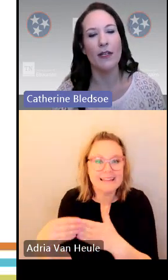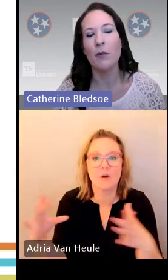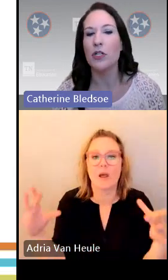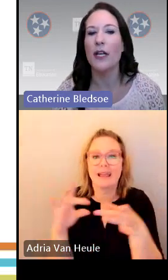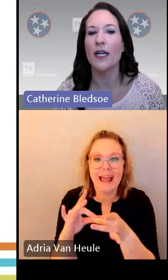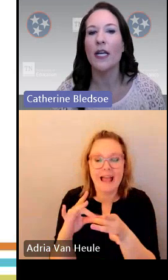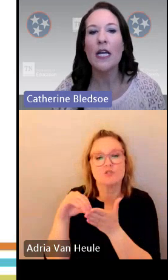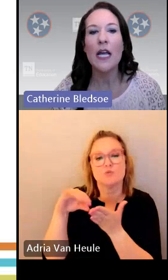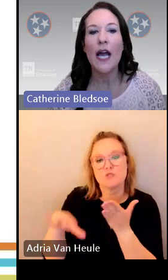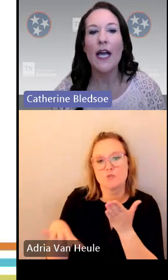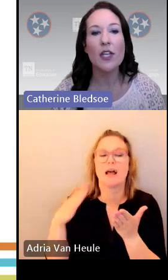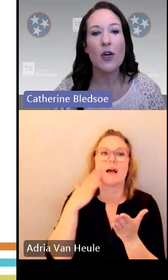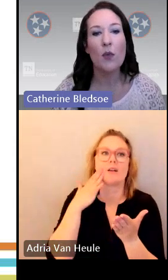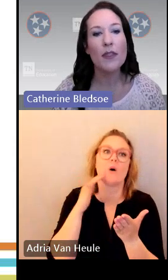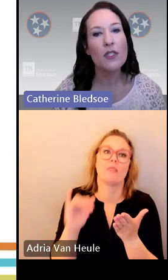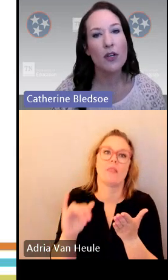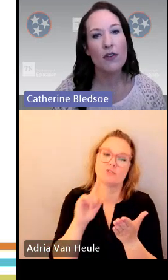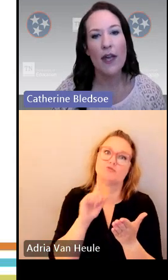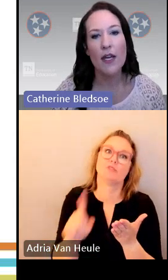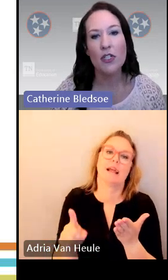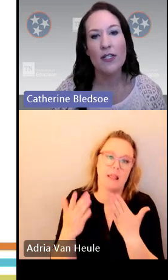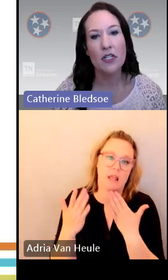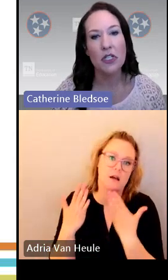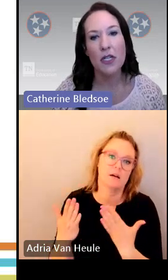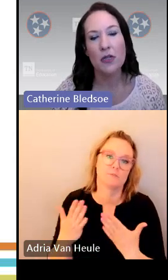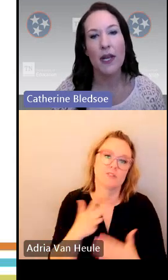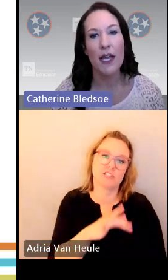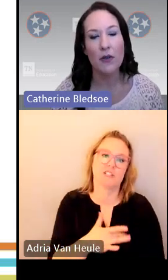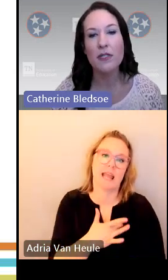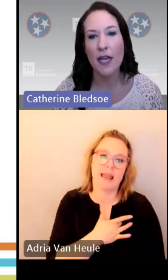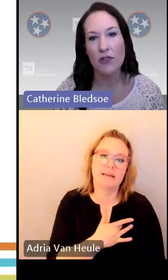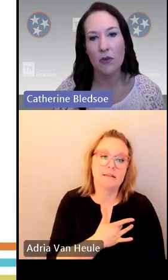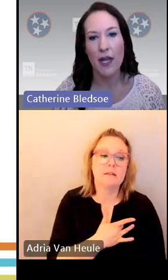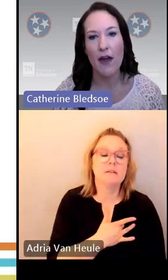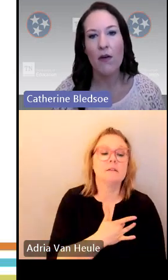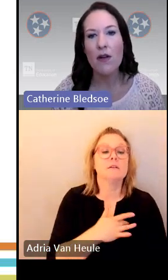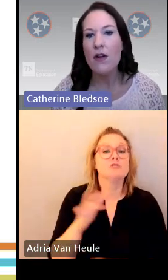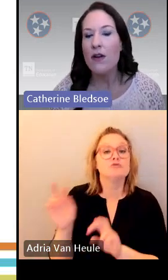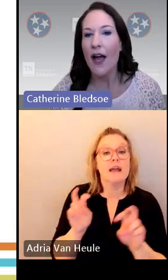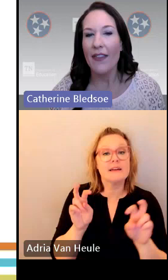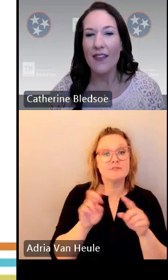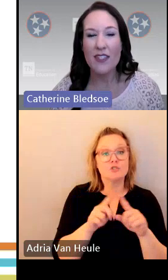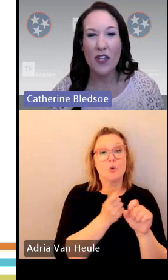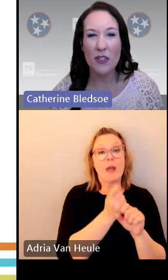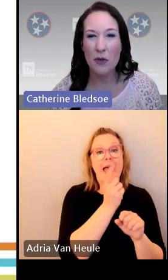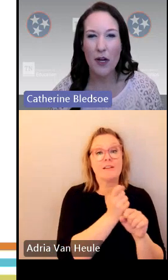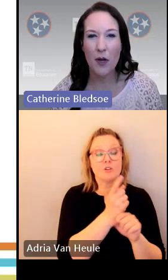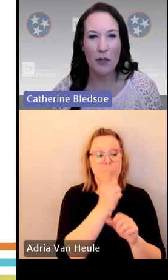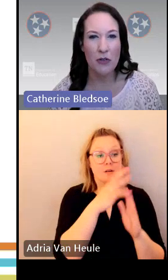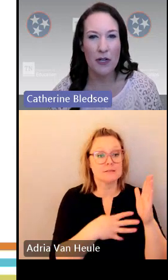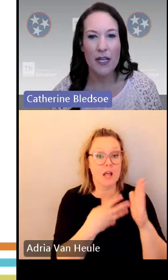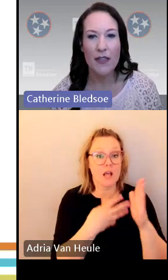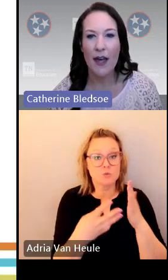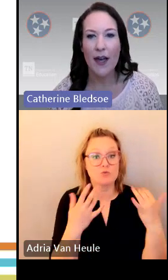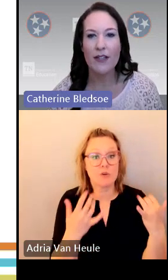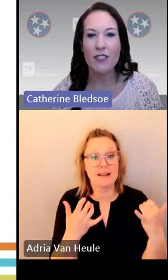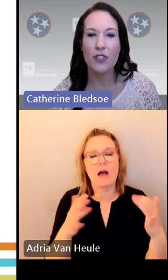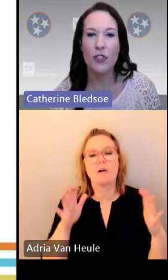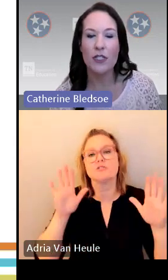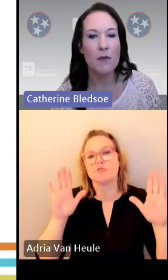is greatly appreciated. And so with the survey transitioning to an annual schedule now, I think this is also a great